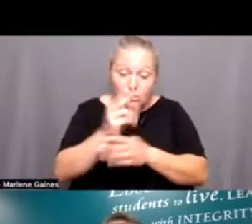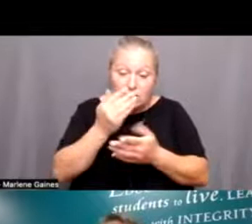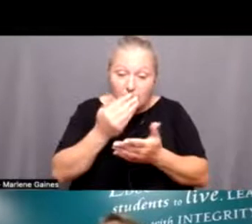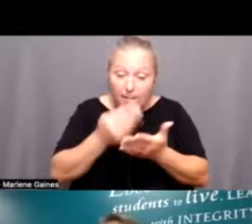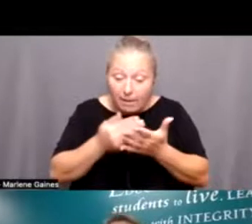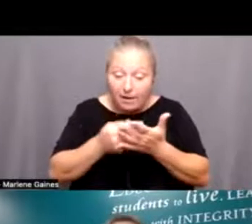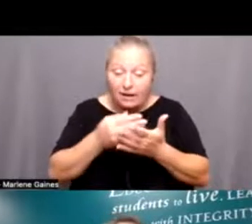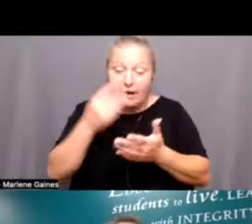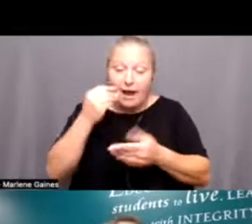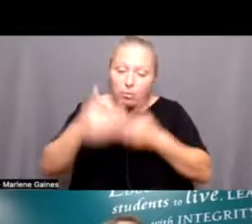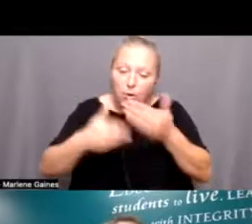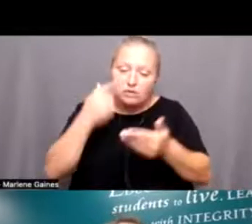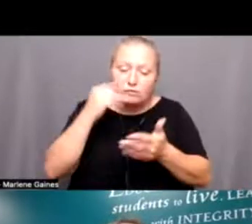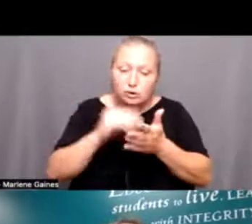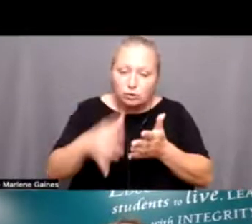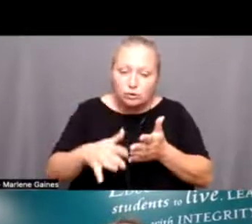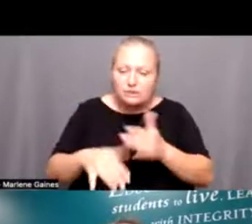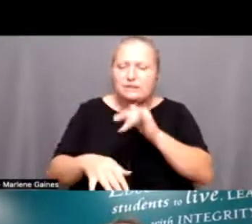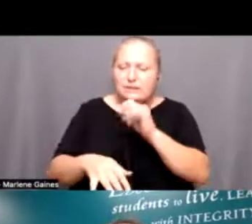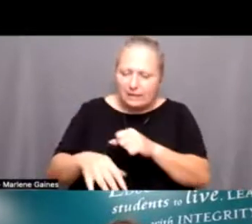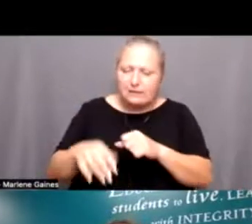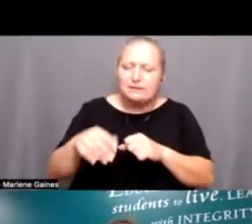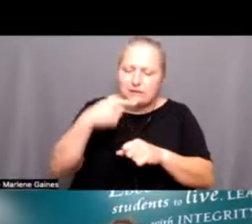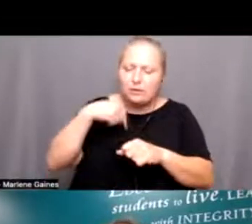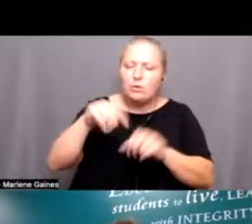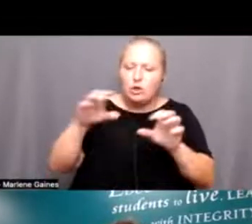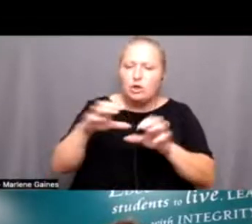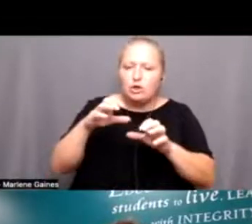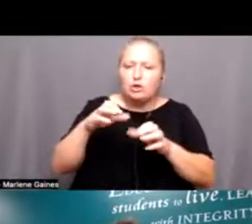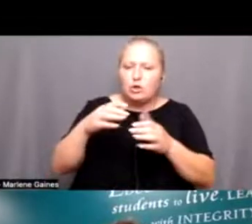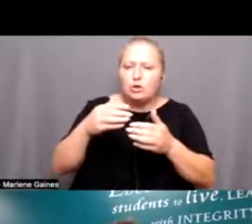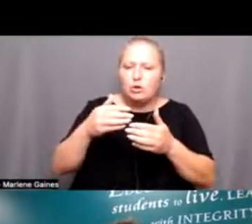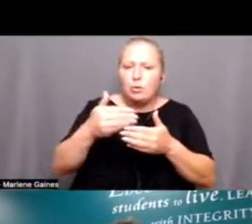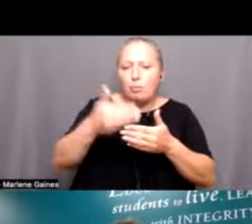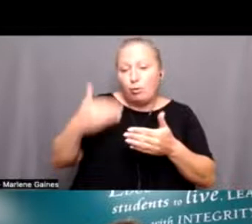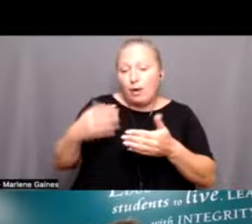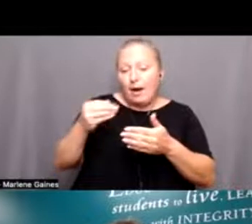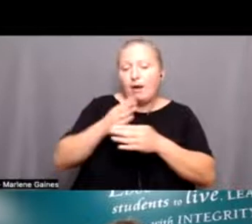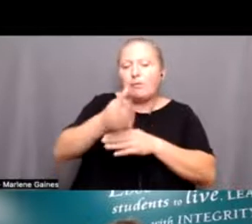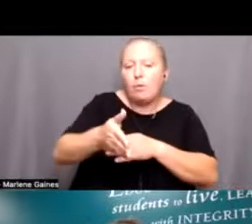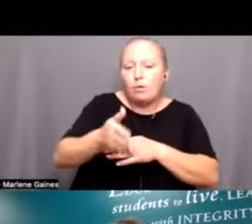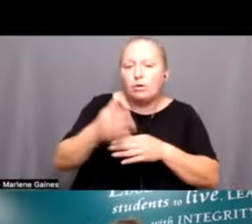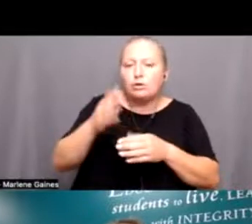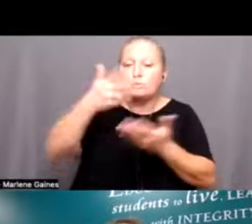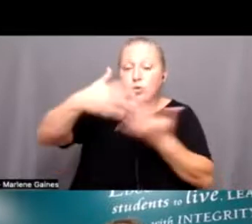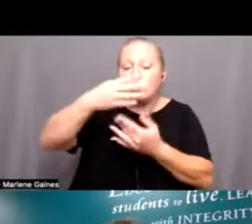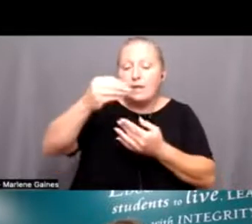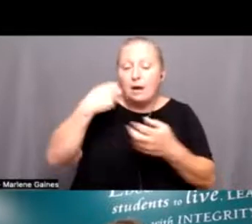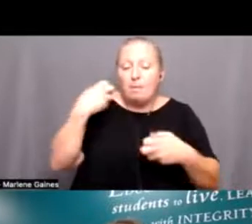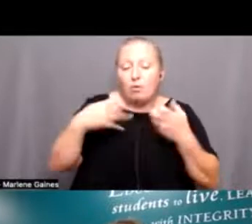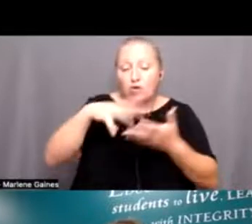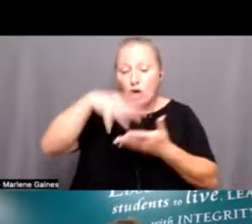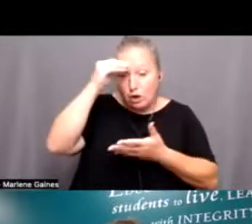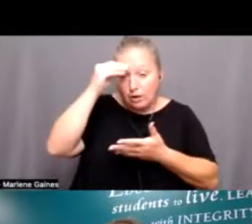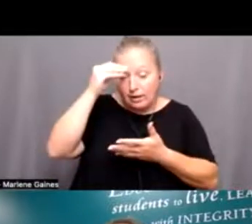students? Yes, so we do a pre and a post. There's a social emotional learning component